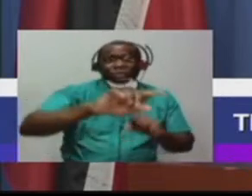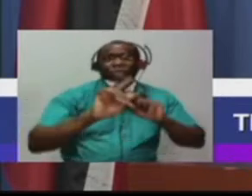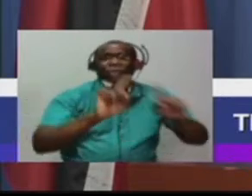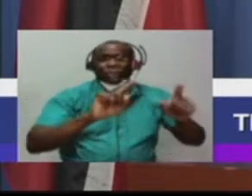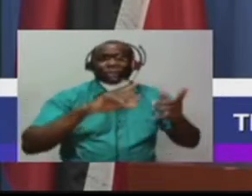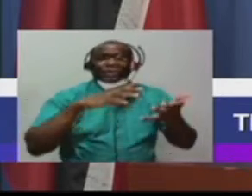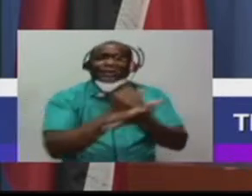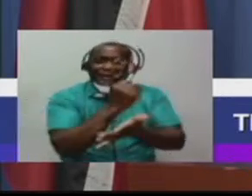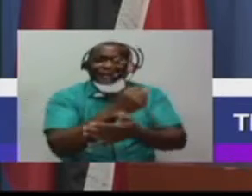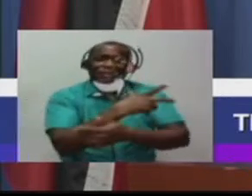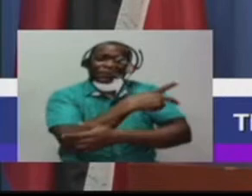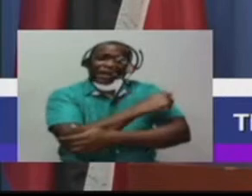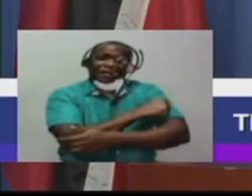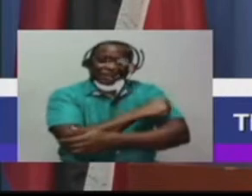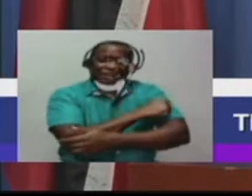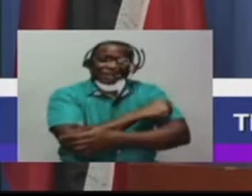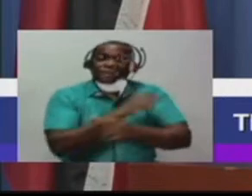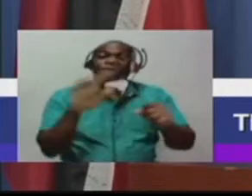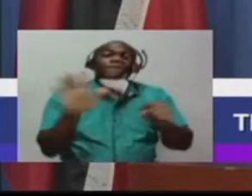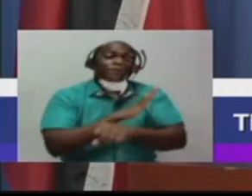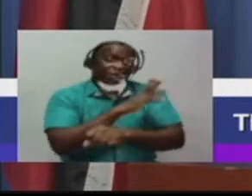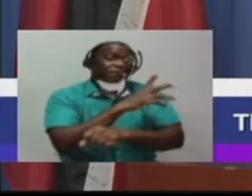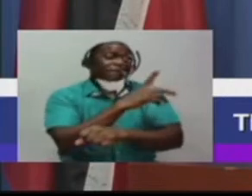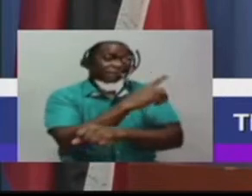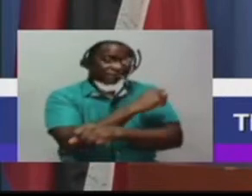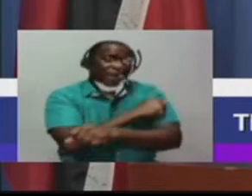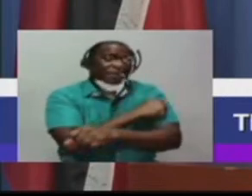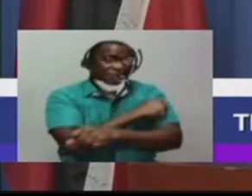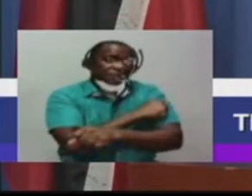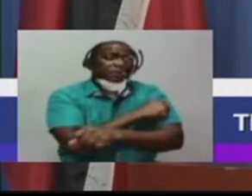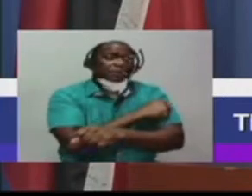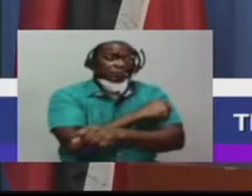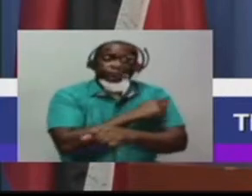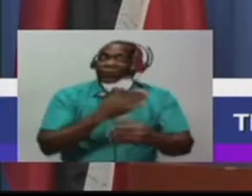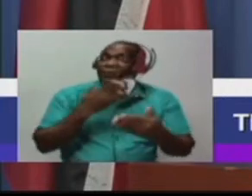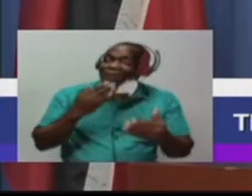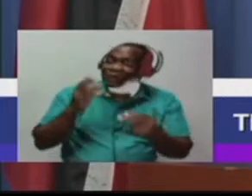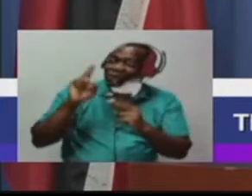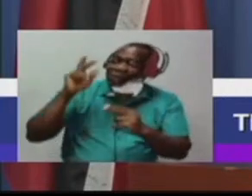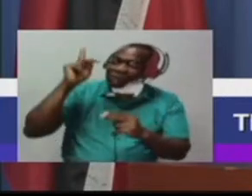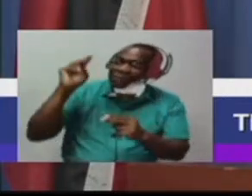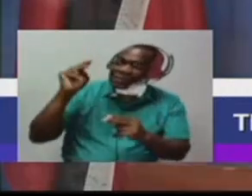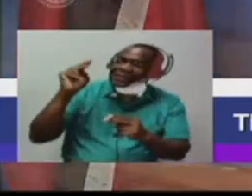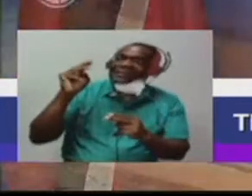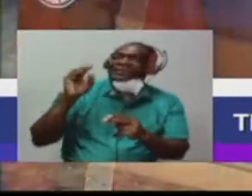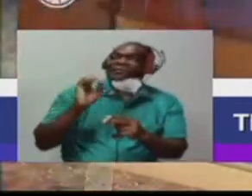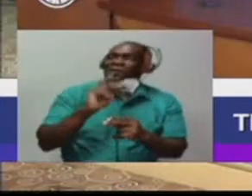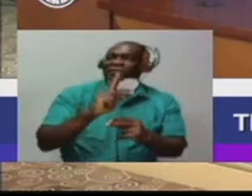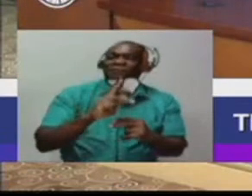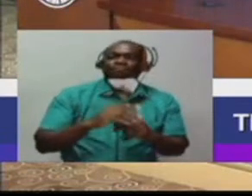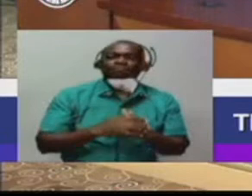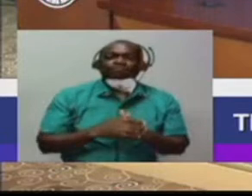vaccinated in that regard. Thank you once again, Prime Minister, for this opportunity, and I hand over to you.